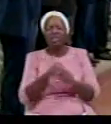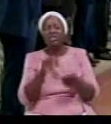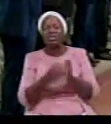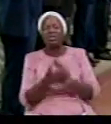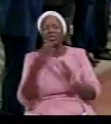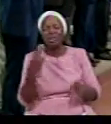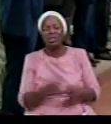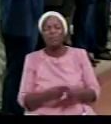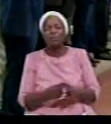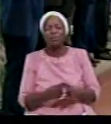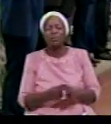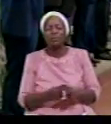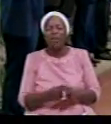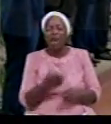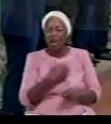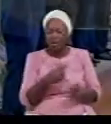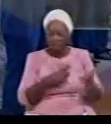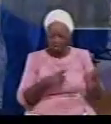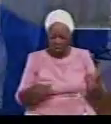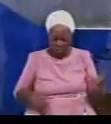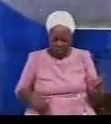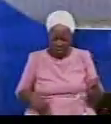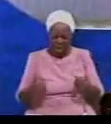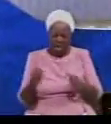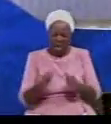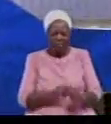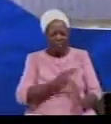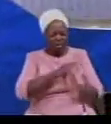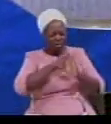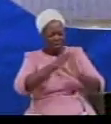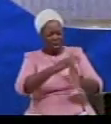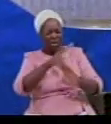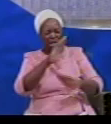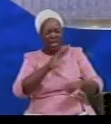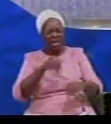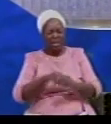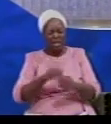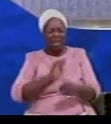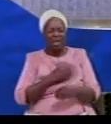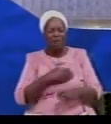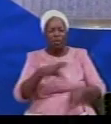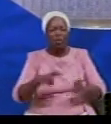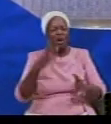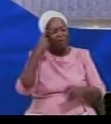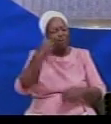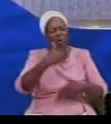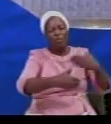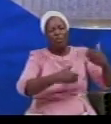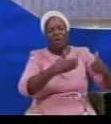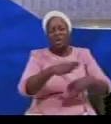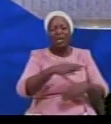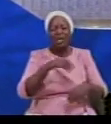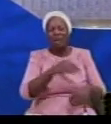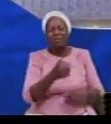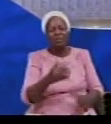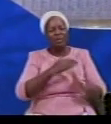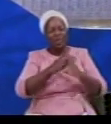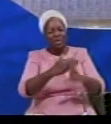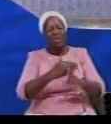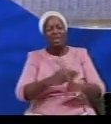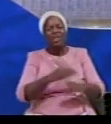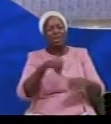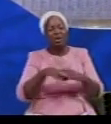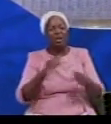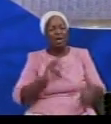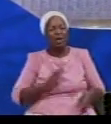name. Lord, every obstacle in our way for progress, every obstacle in our way for success,